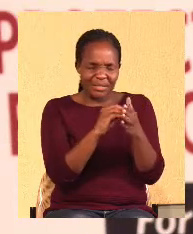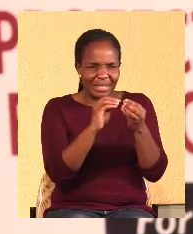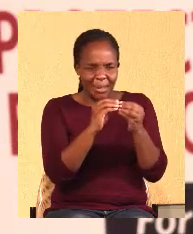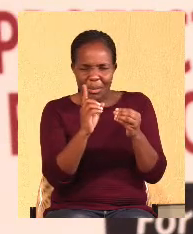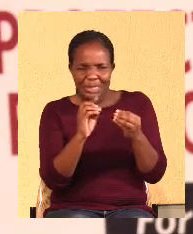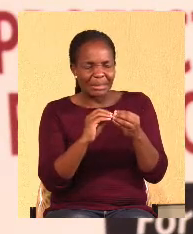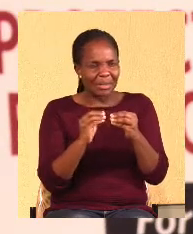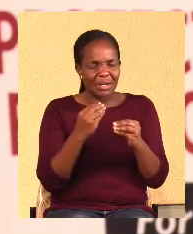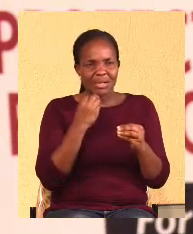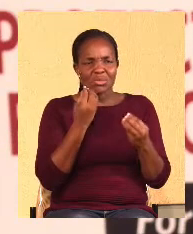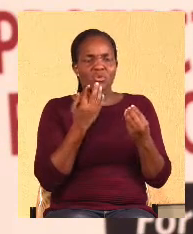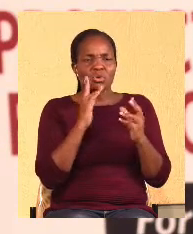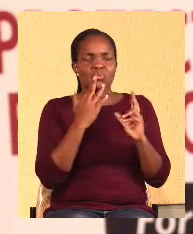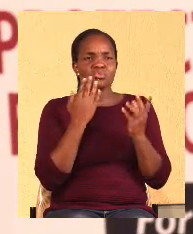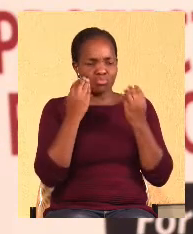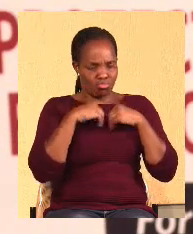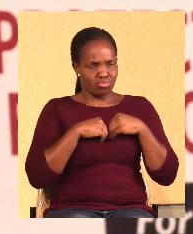Because